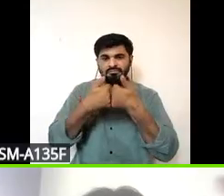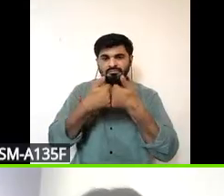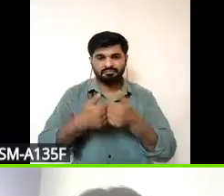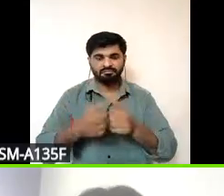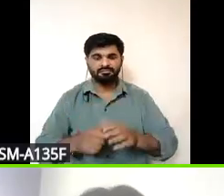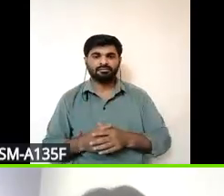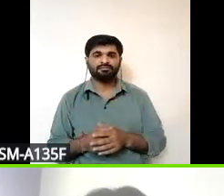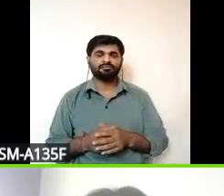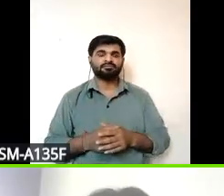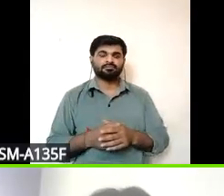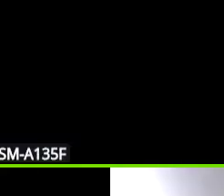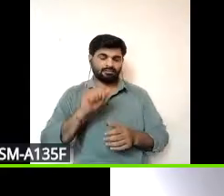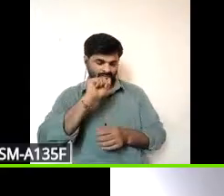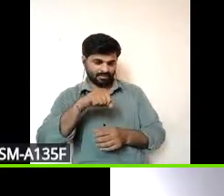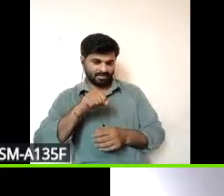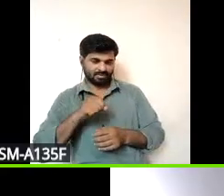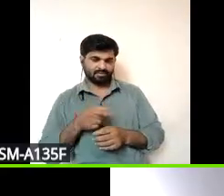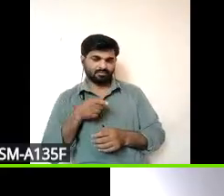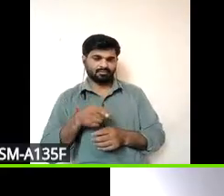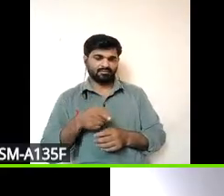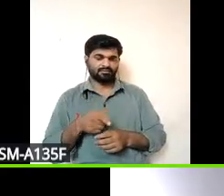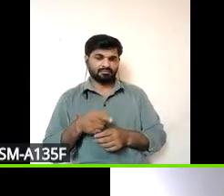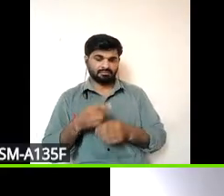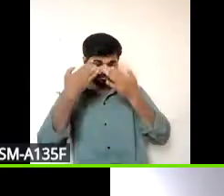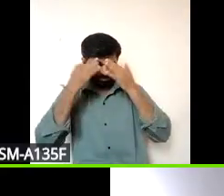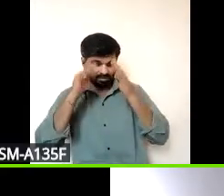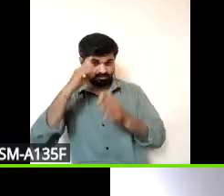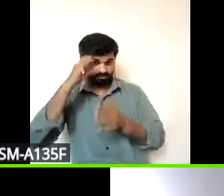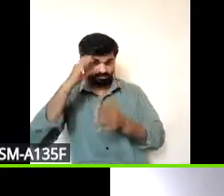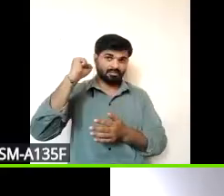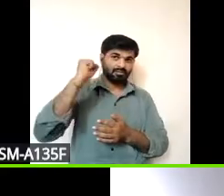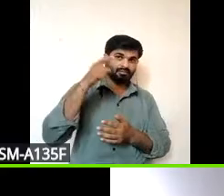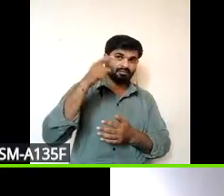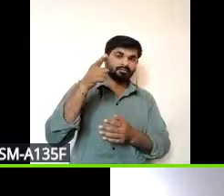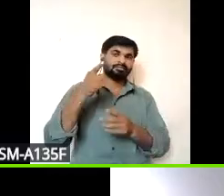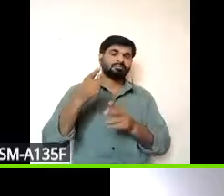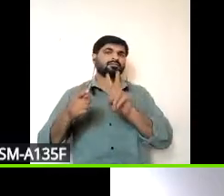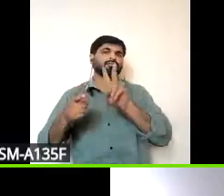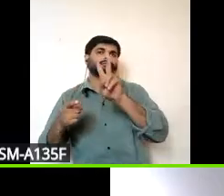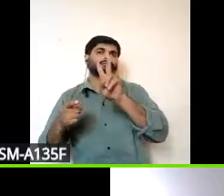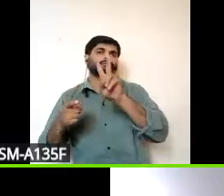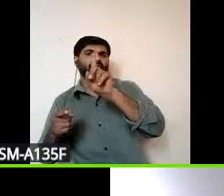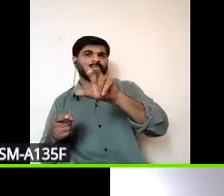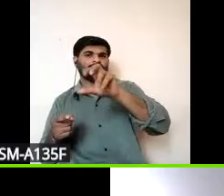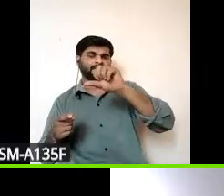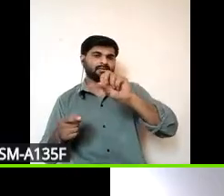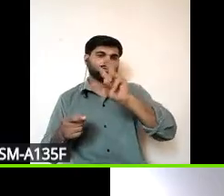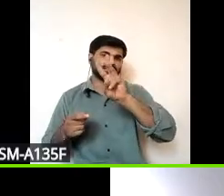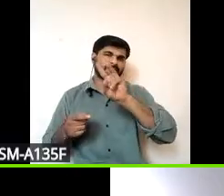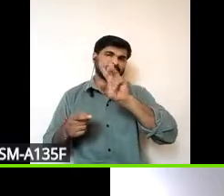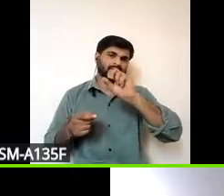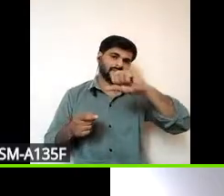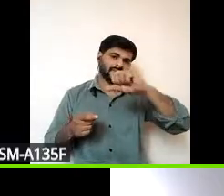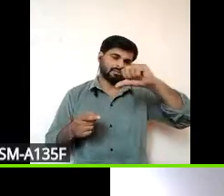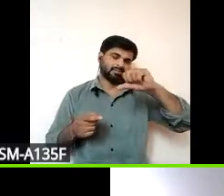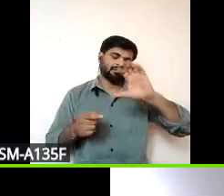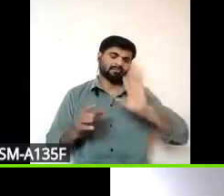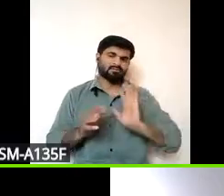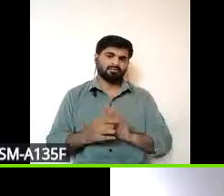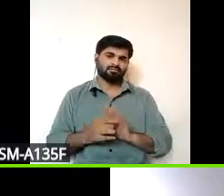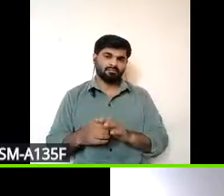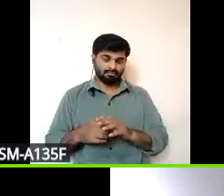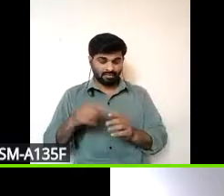So yes, I remember the time it was 1999. Um, I was working